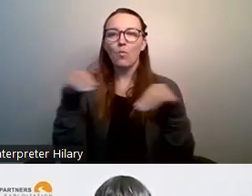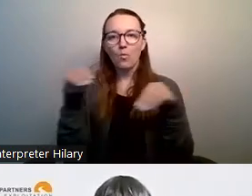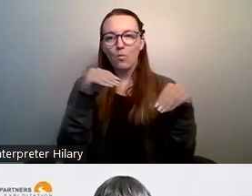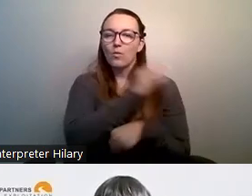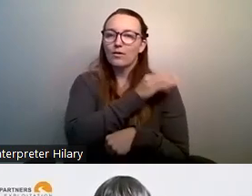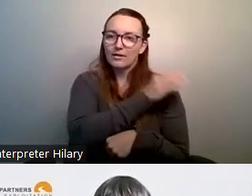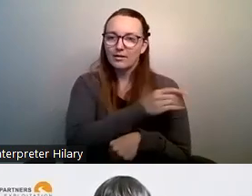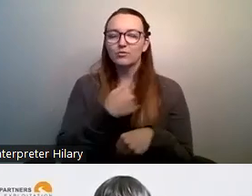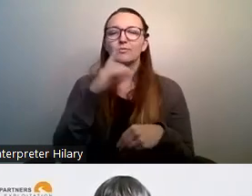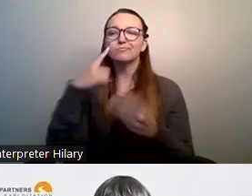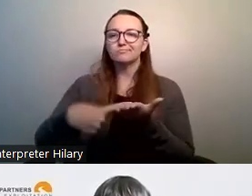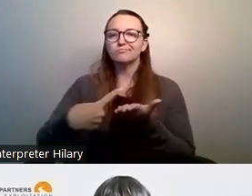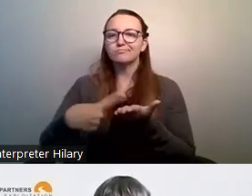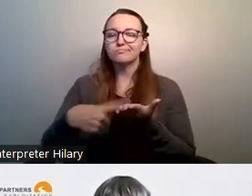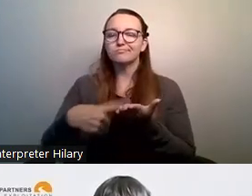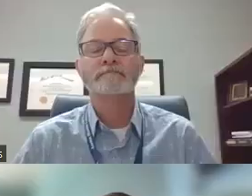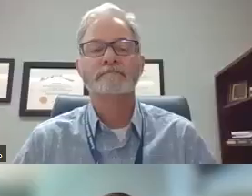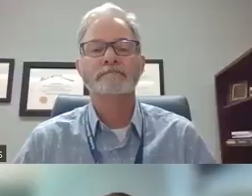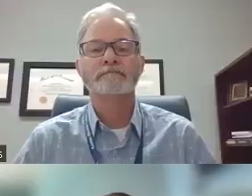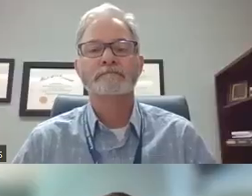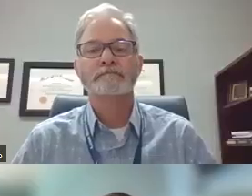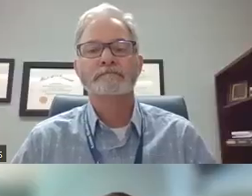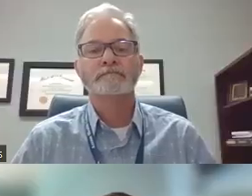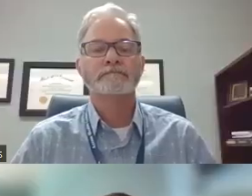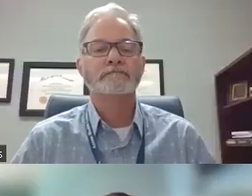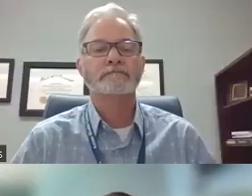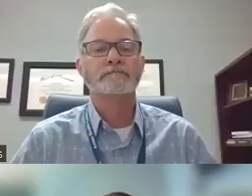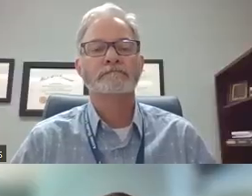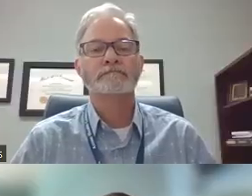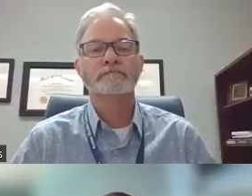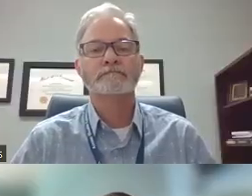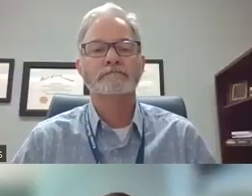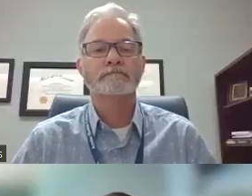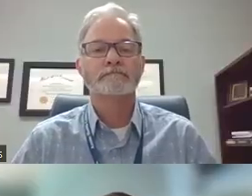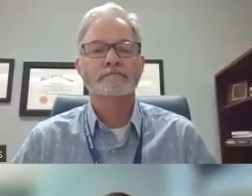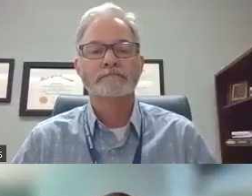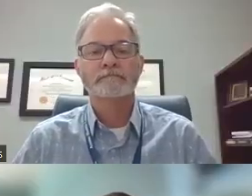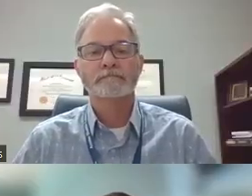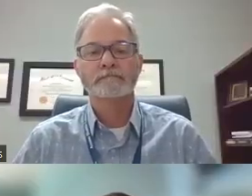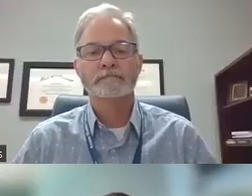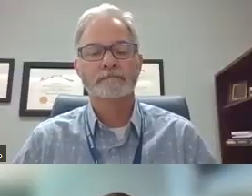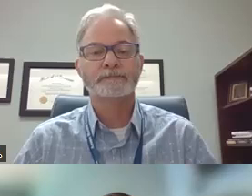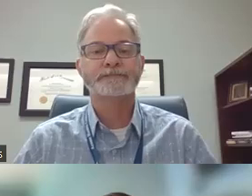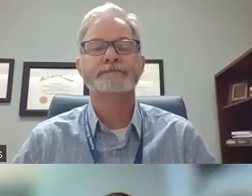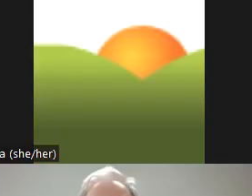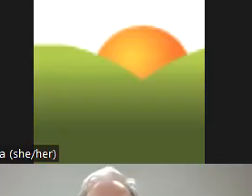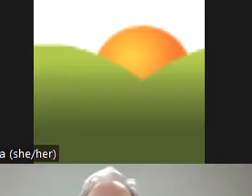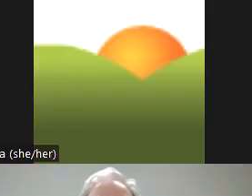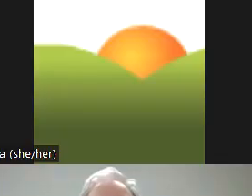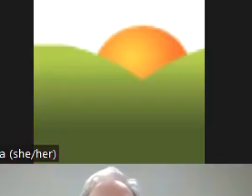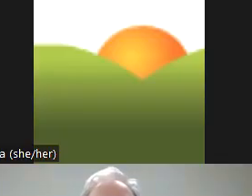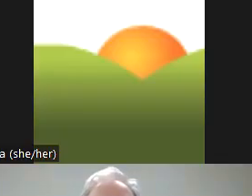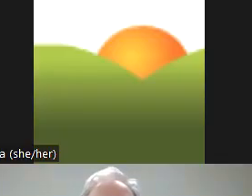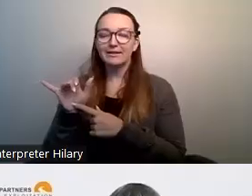introducing behavioral health and telemedicine onto our mobile clinic. Thank you. And Emily?